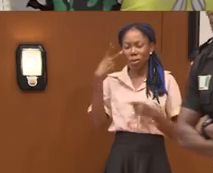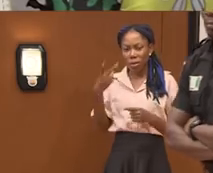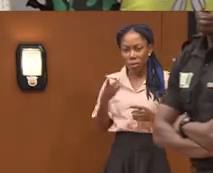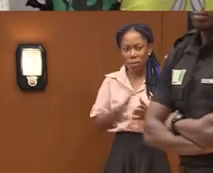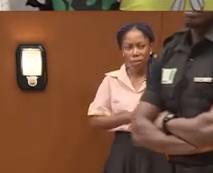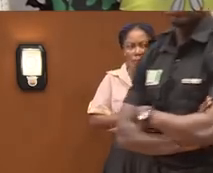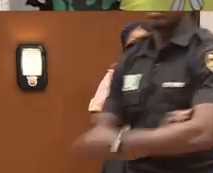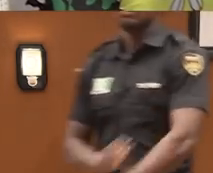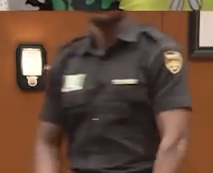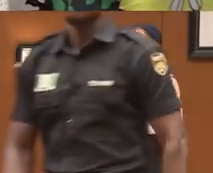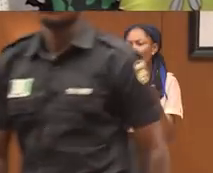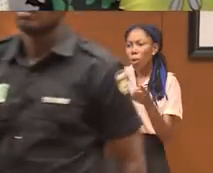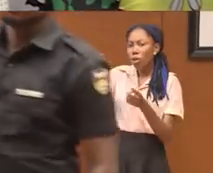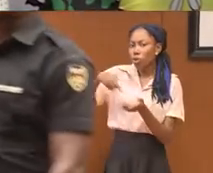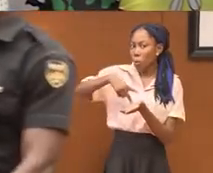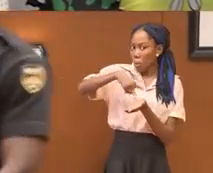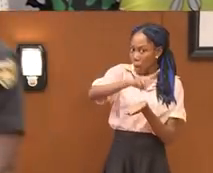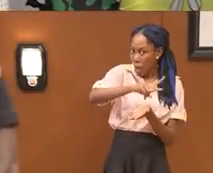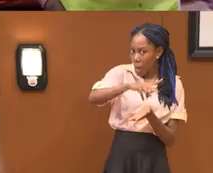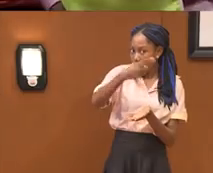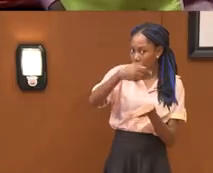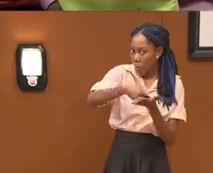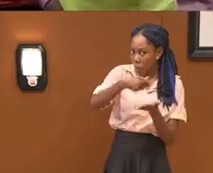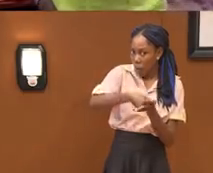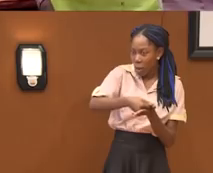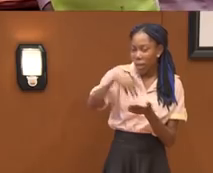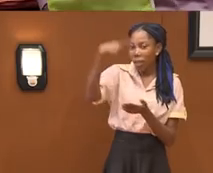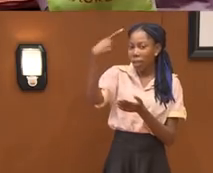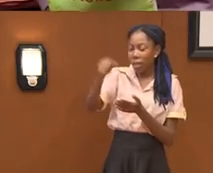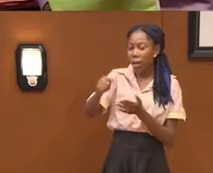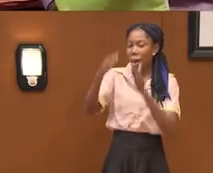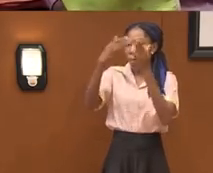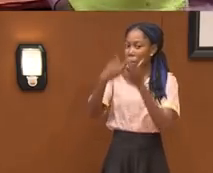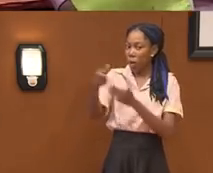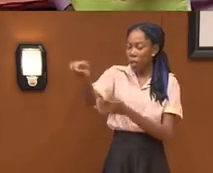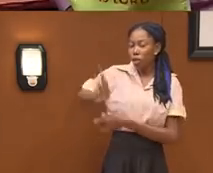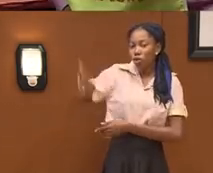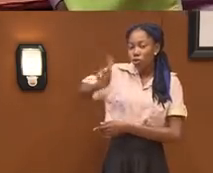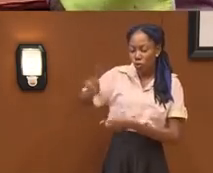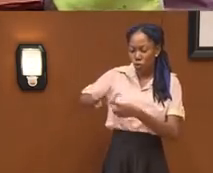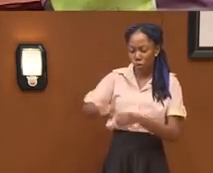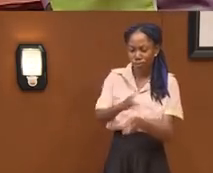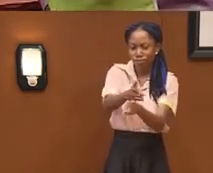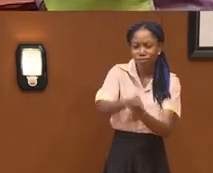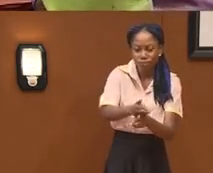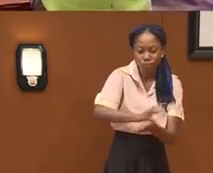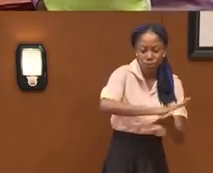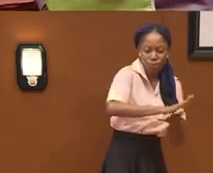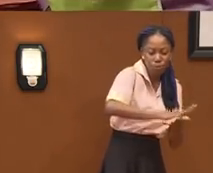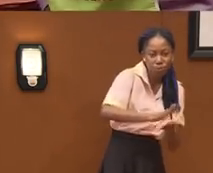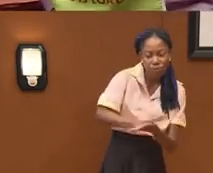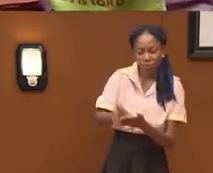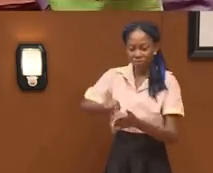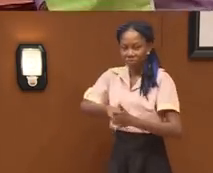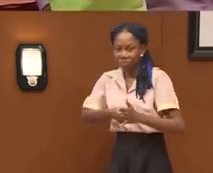When you paid, what happened? Apart from payment, the money I used to repair this house was damaged. He did not open the gate when I